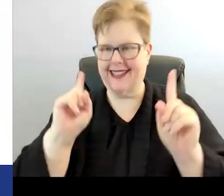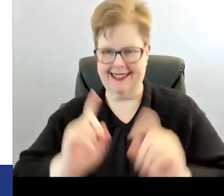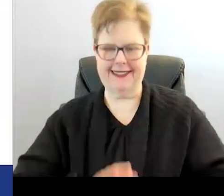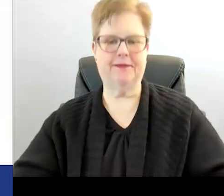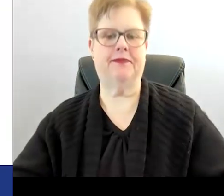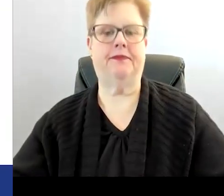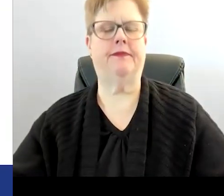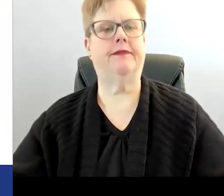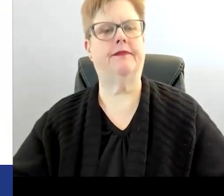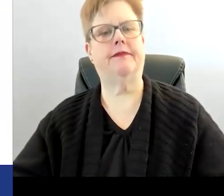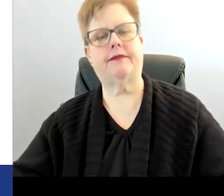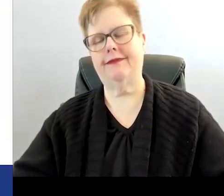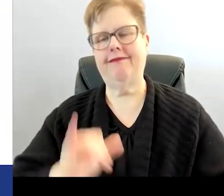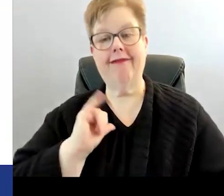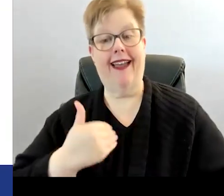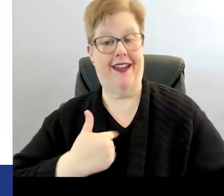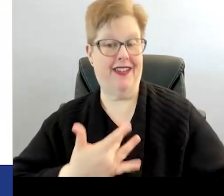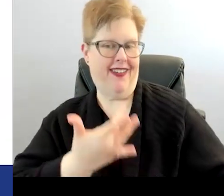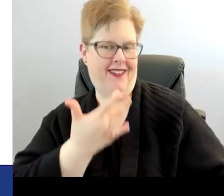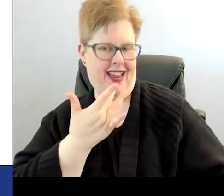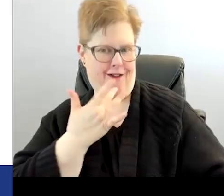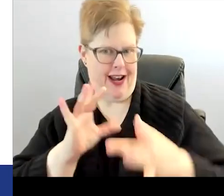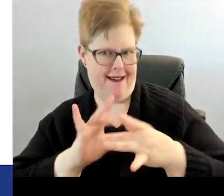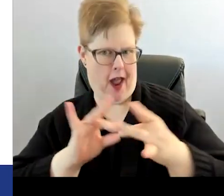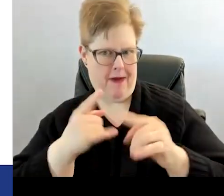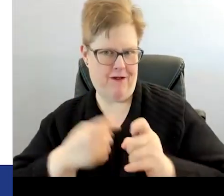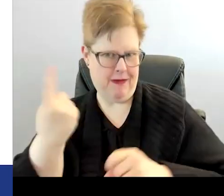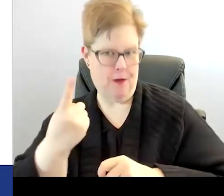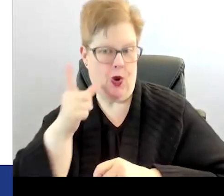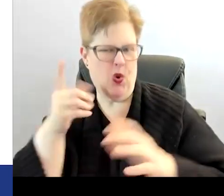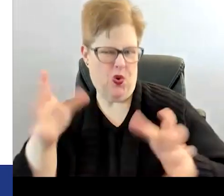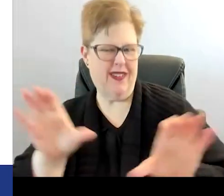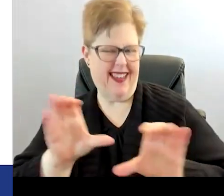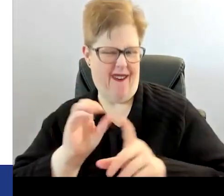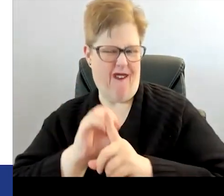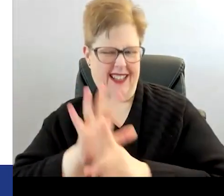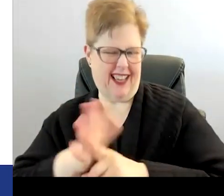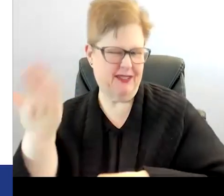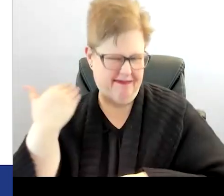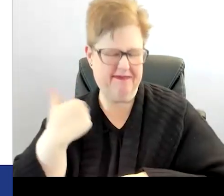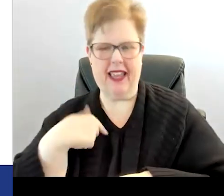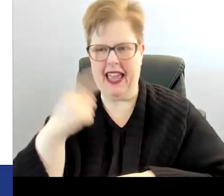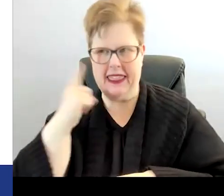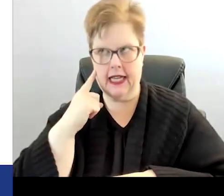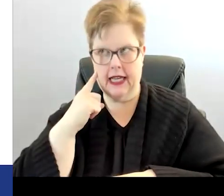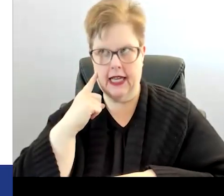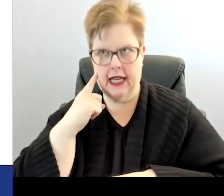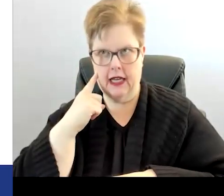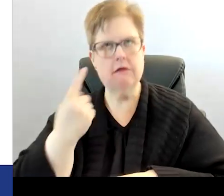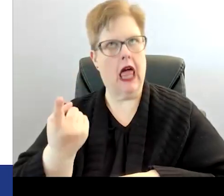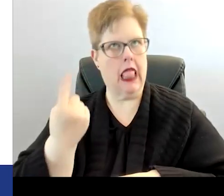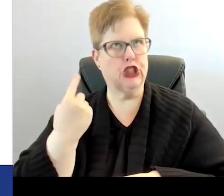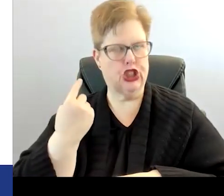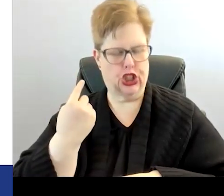And lastly, I have a favorite comment from someone who completed orientation. This was, I believe, last academic